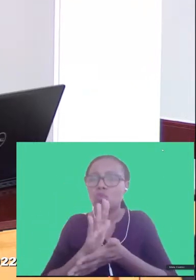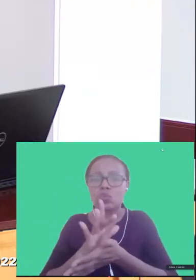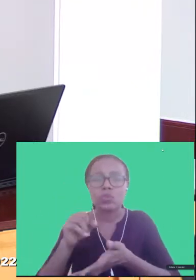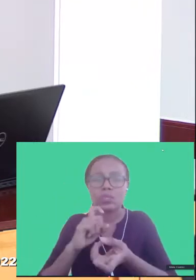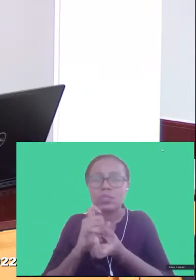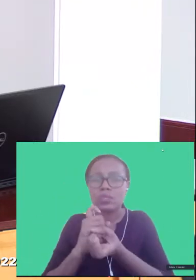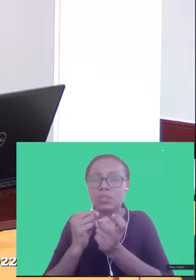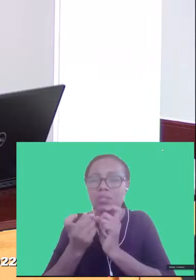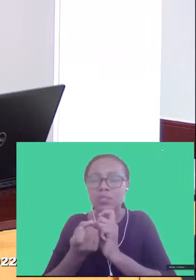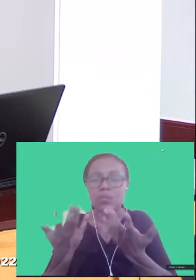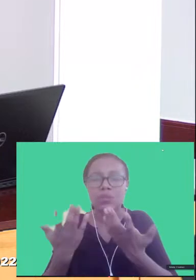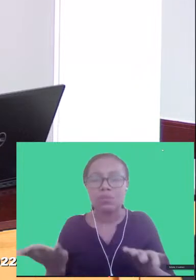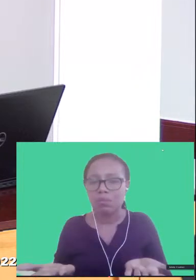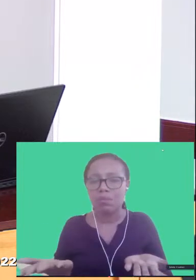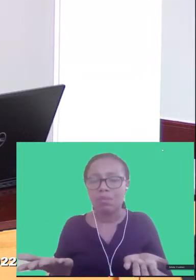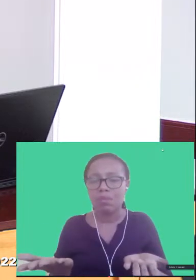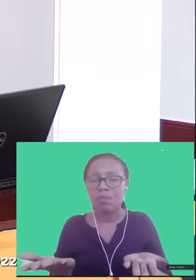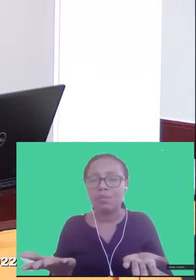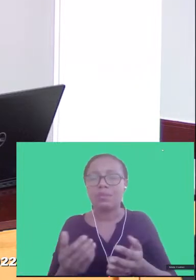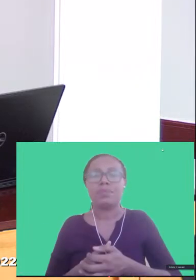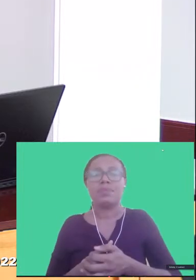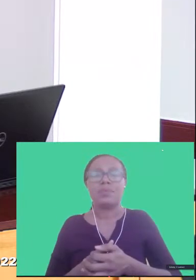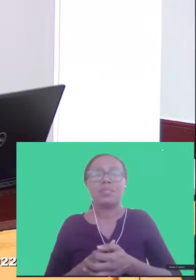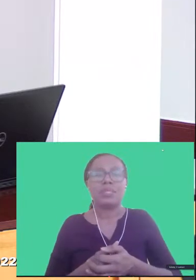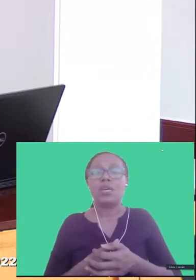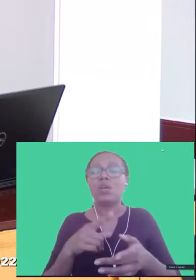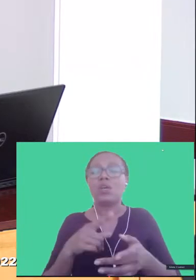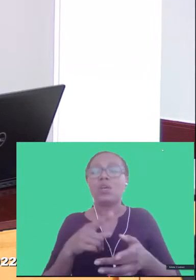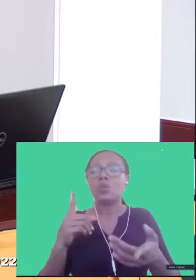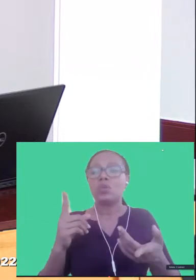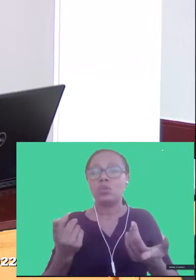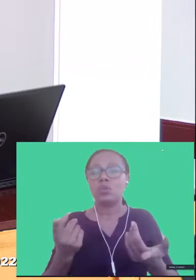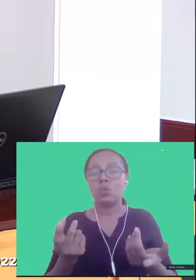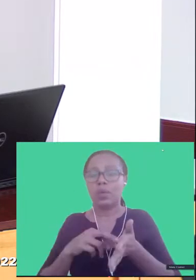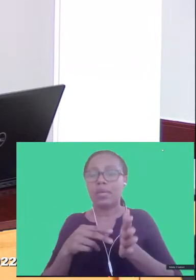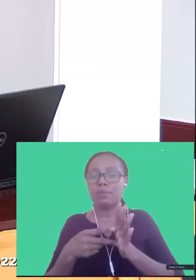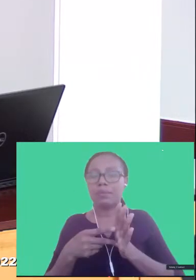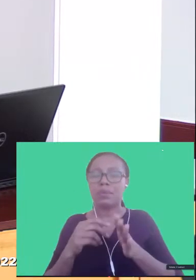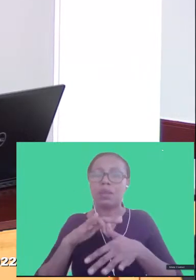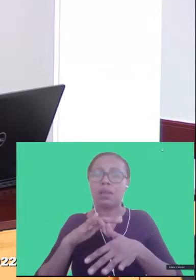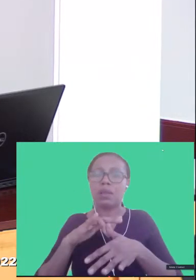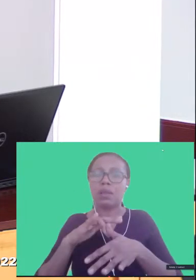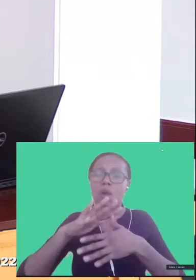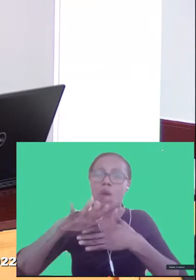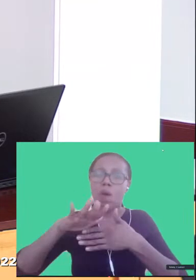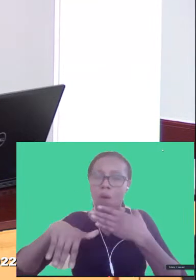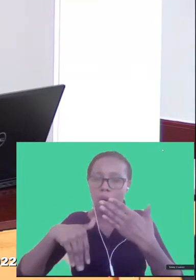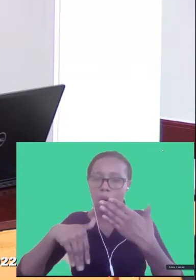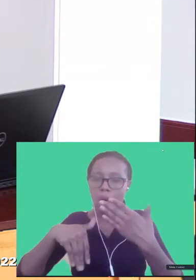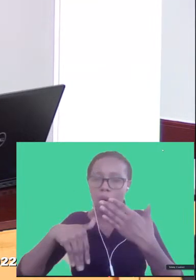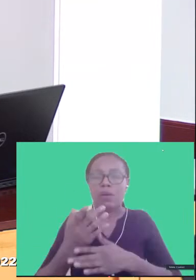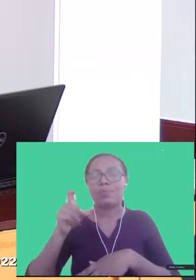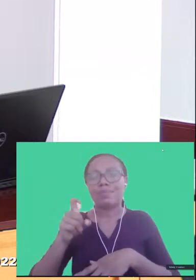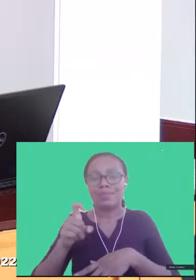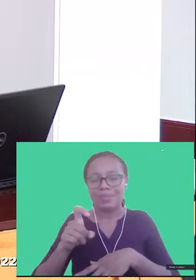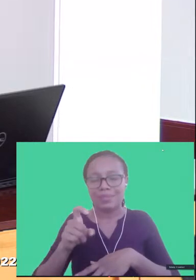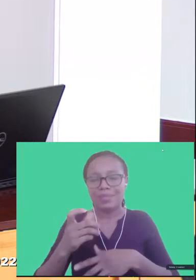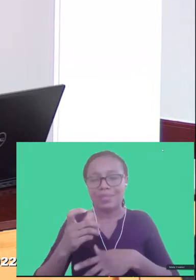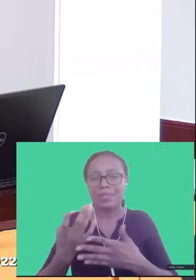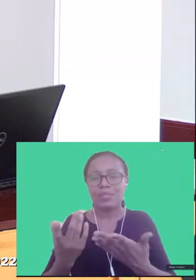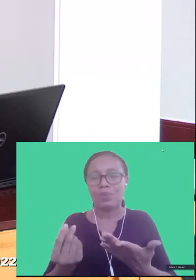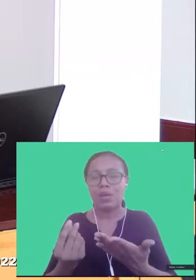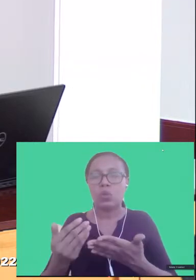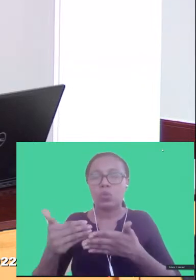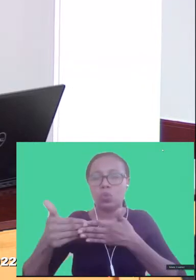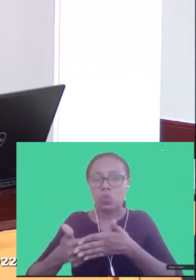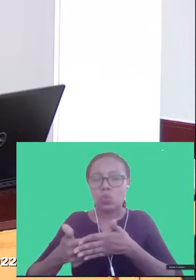needs to be based on the new policy, and all the children in the system, the school children, the